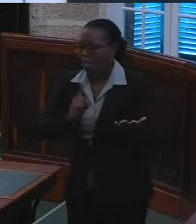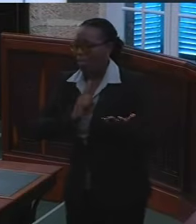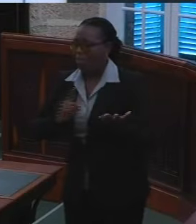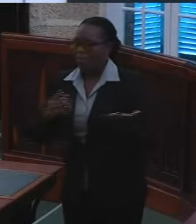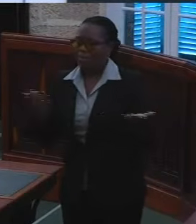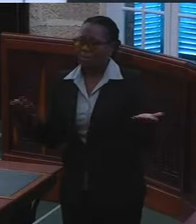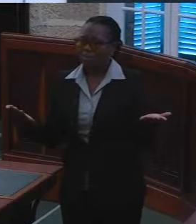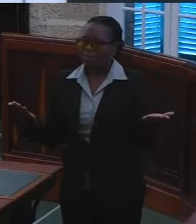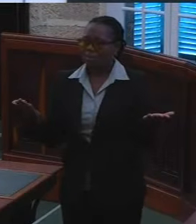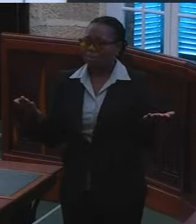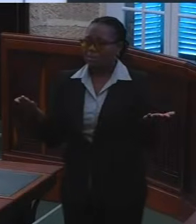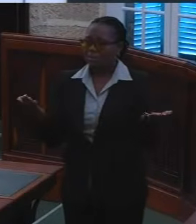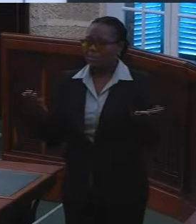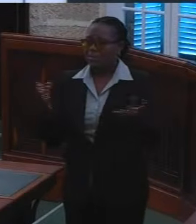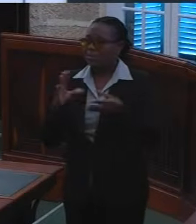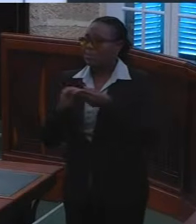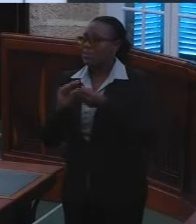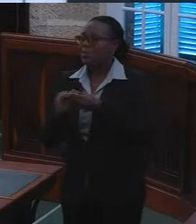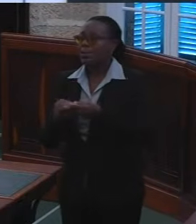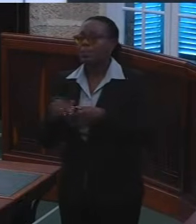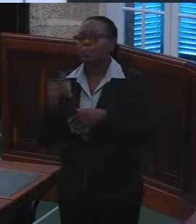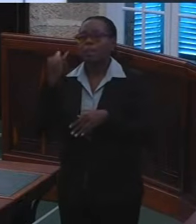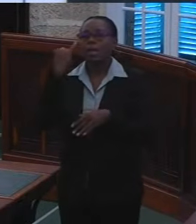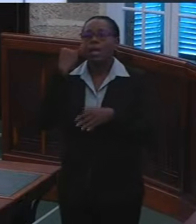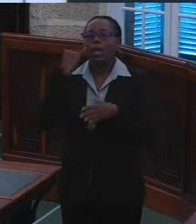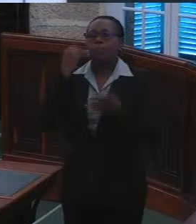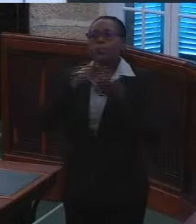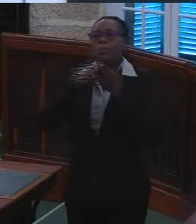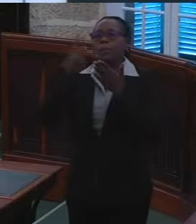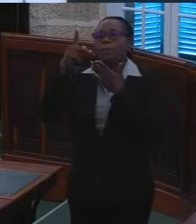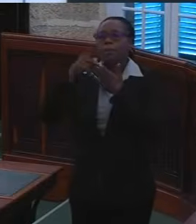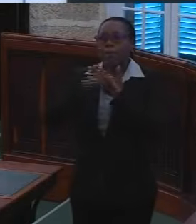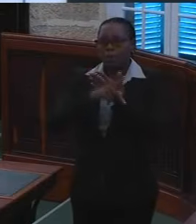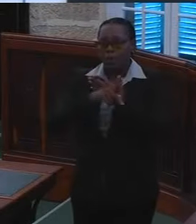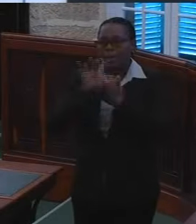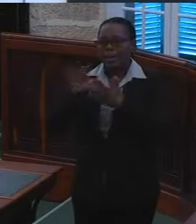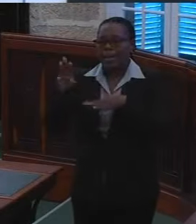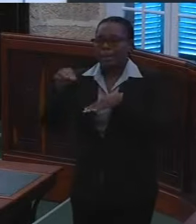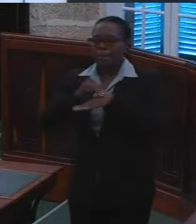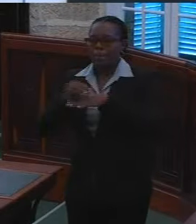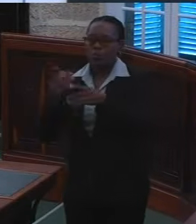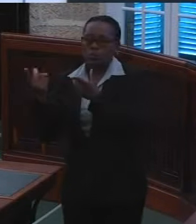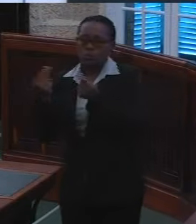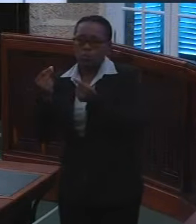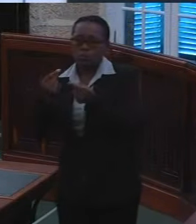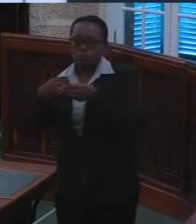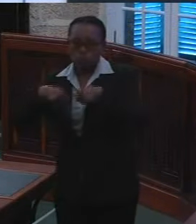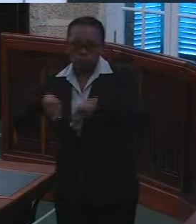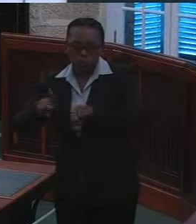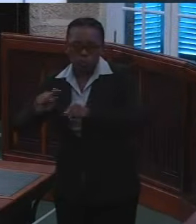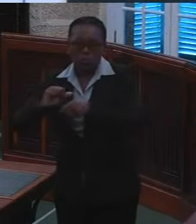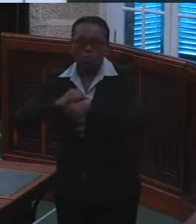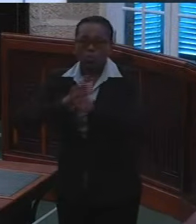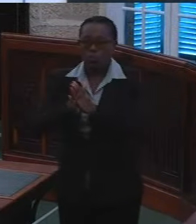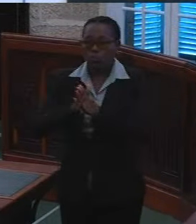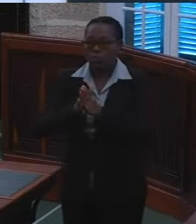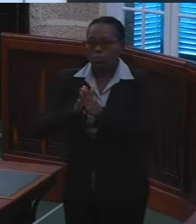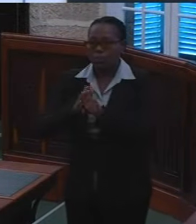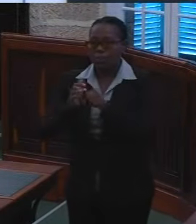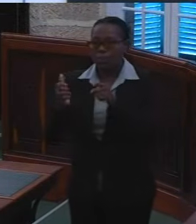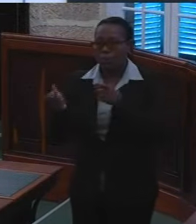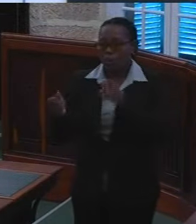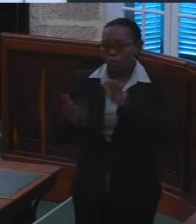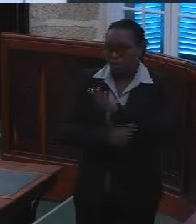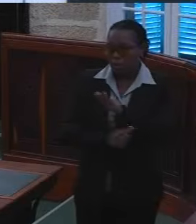is the program that the ministry did during COVID under the Minister for the MP for St. Thomas, where